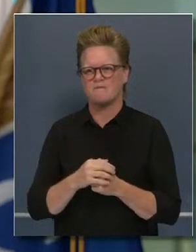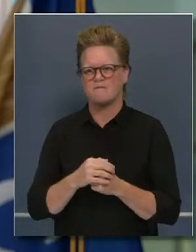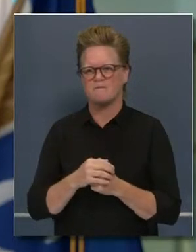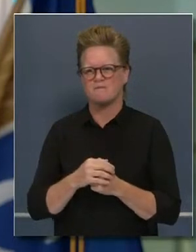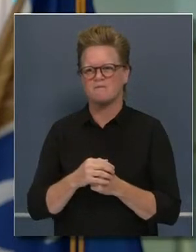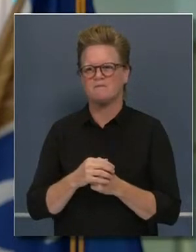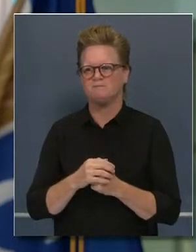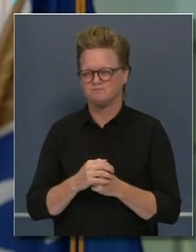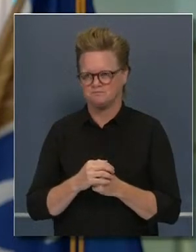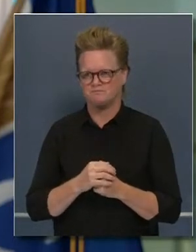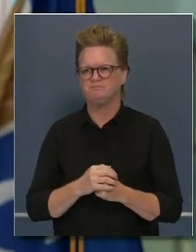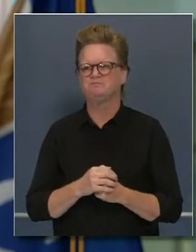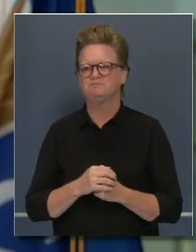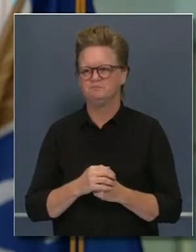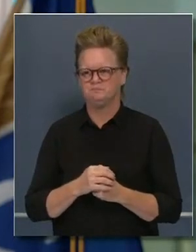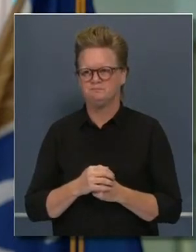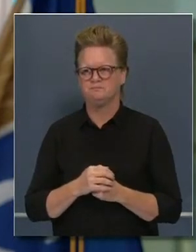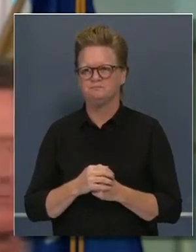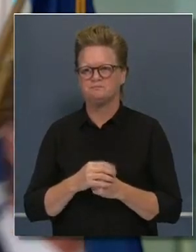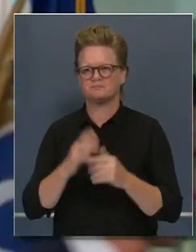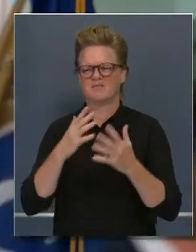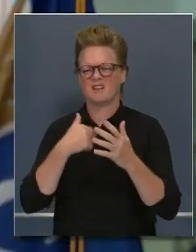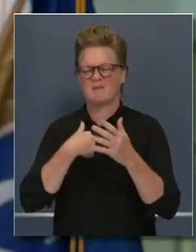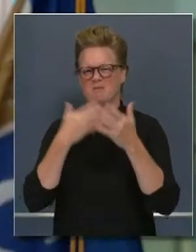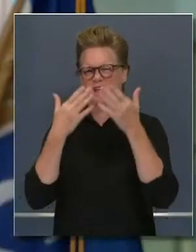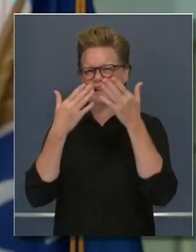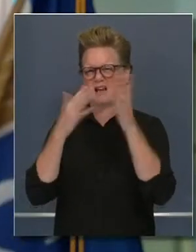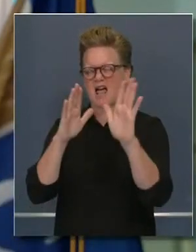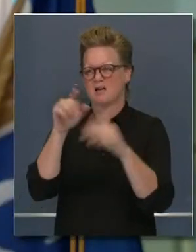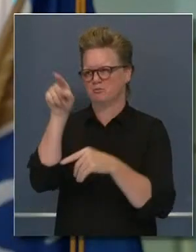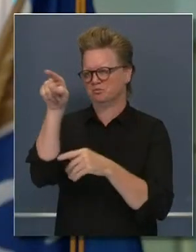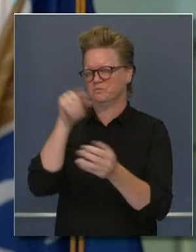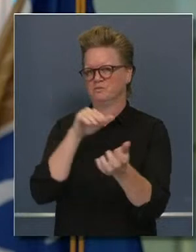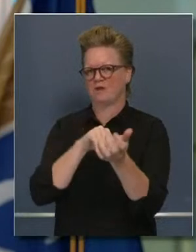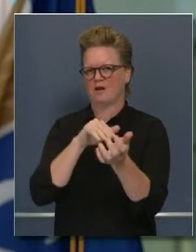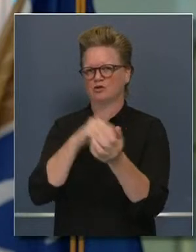Dr. Galley will come up and talk specifically about that.